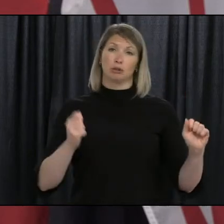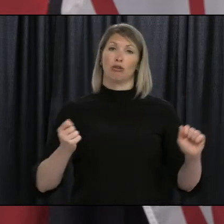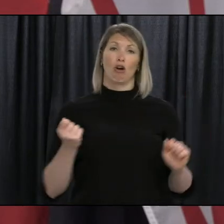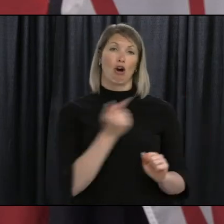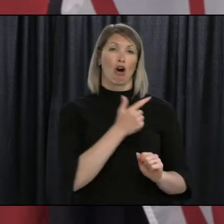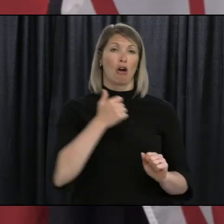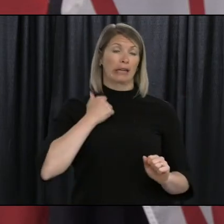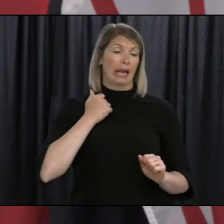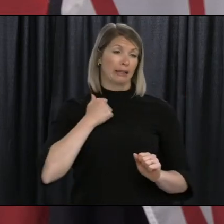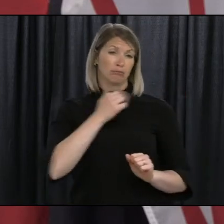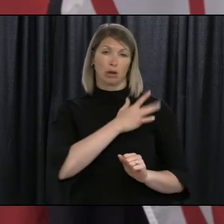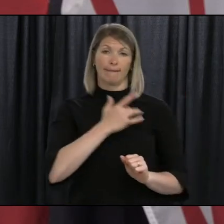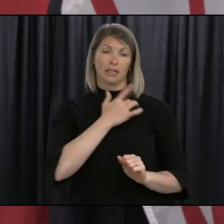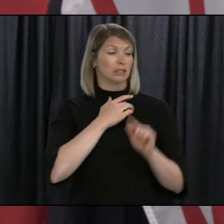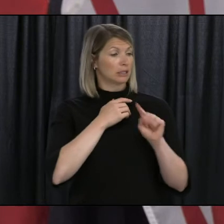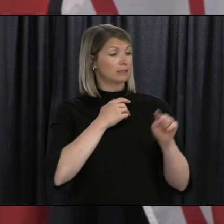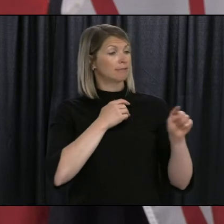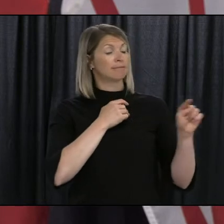are and